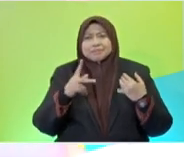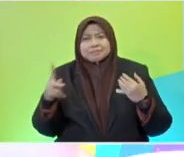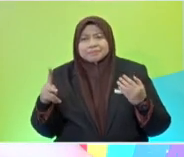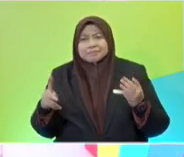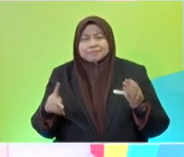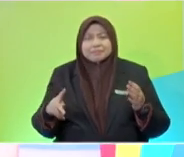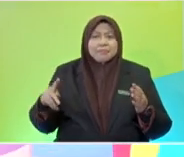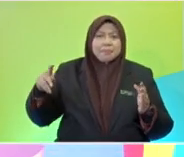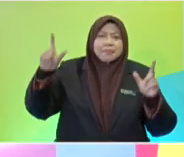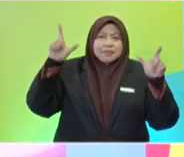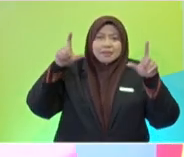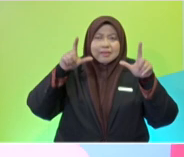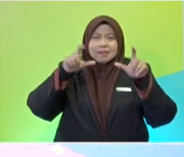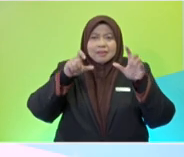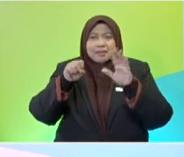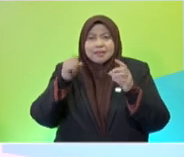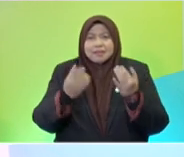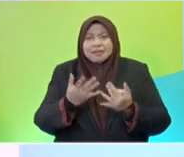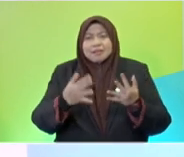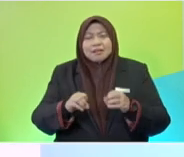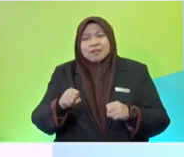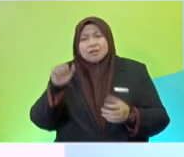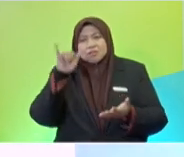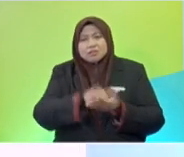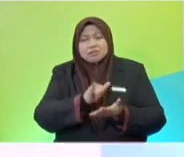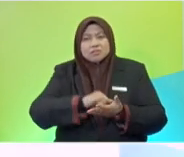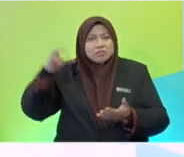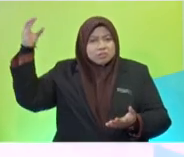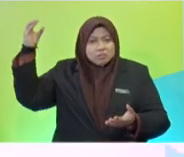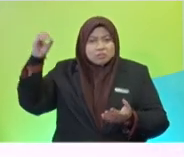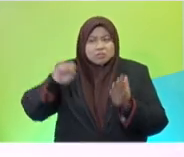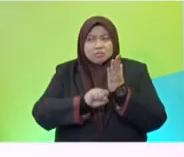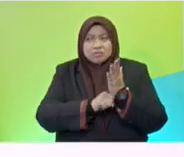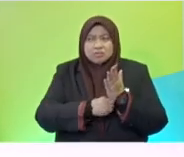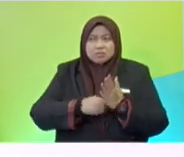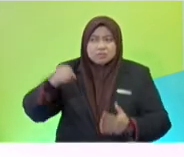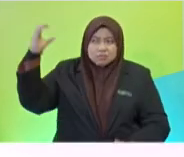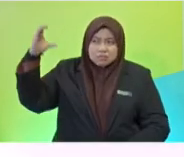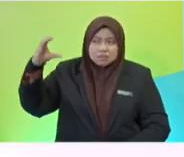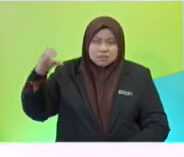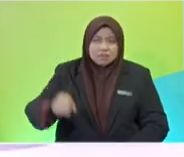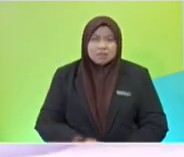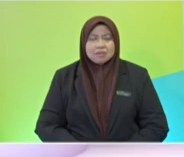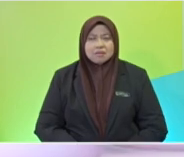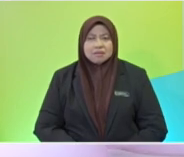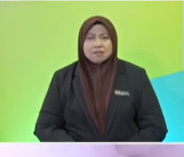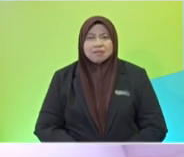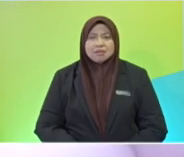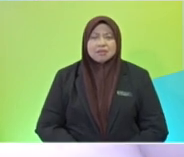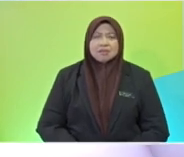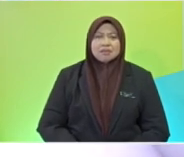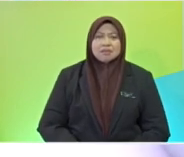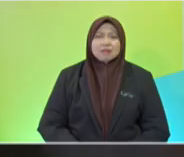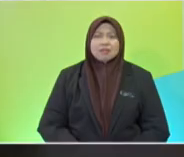can still you are still able to see it. So if there's light, then you are able to see. Yes, of course. But it is not